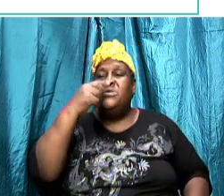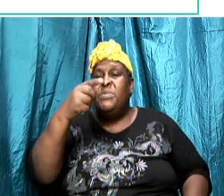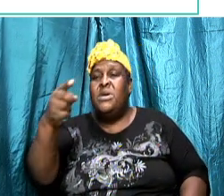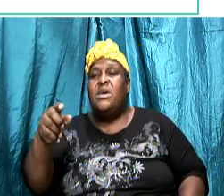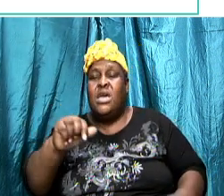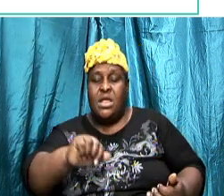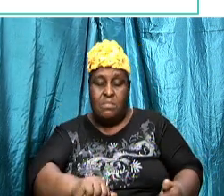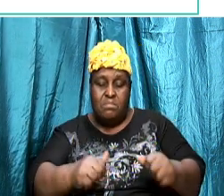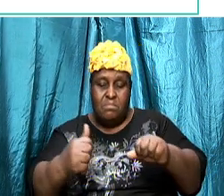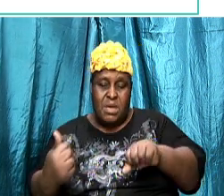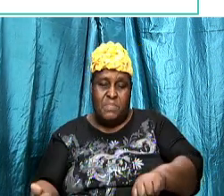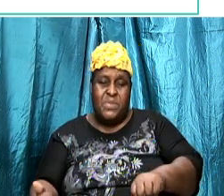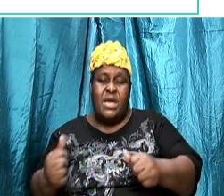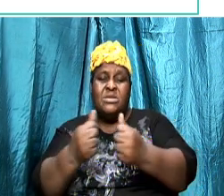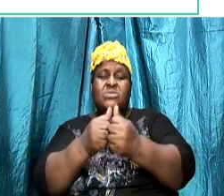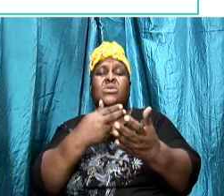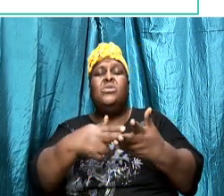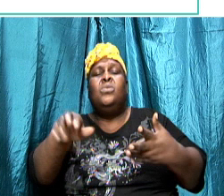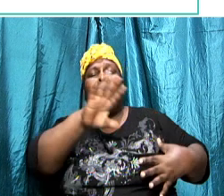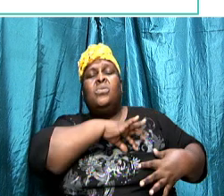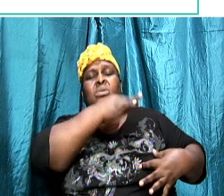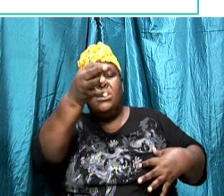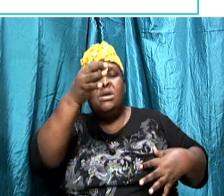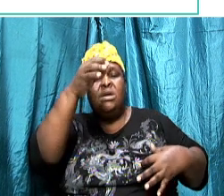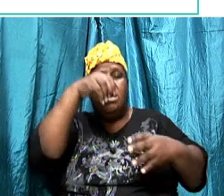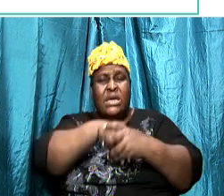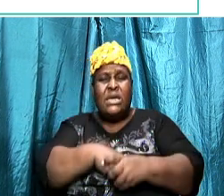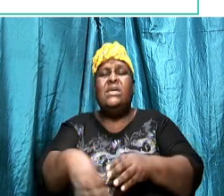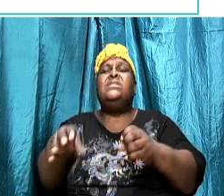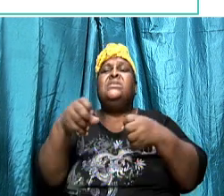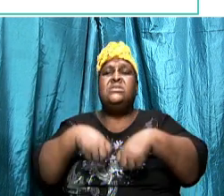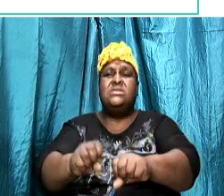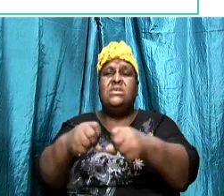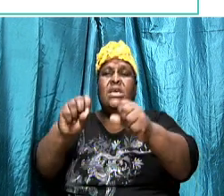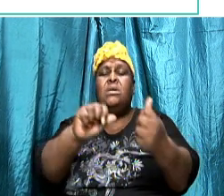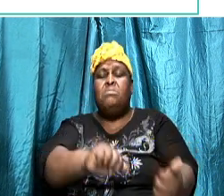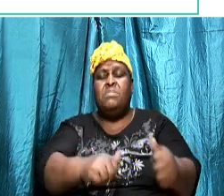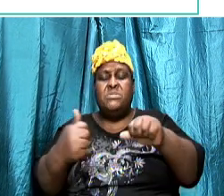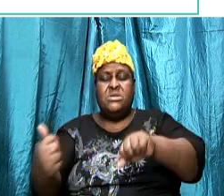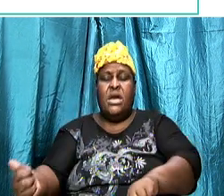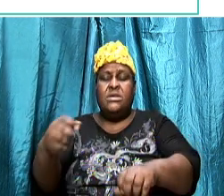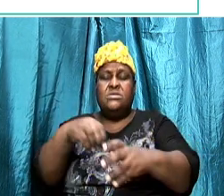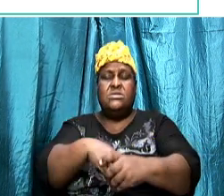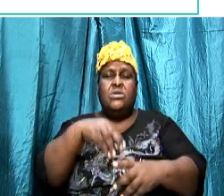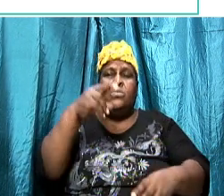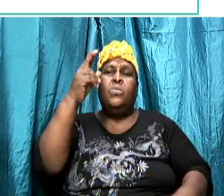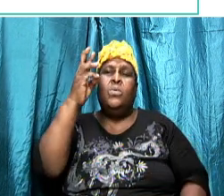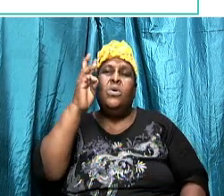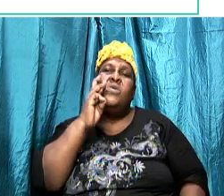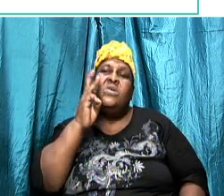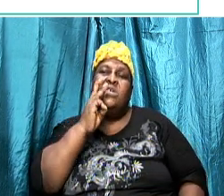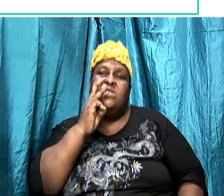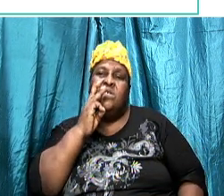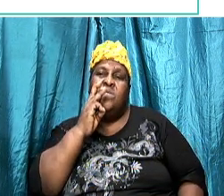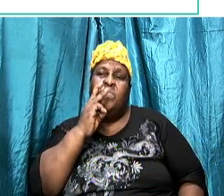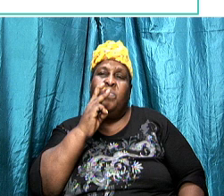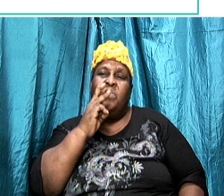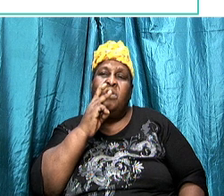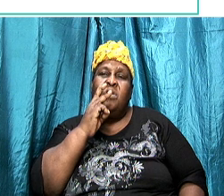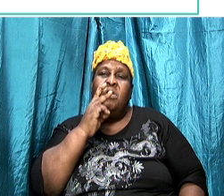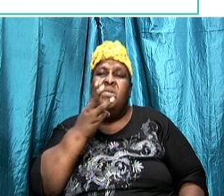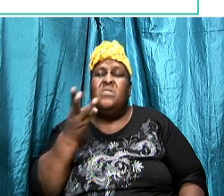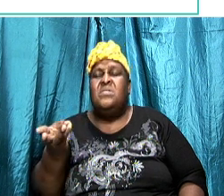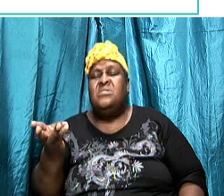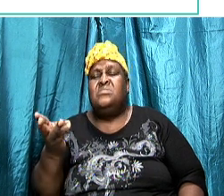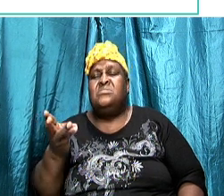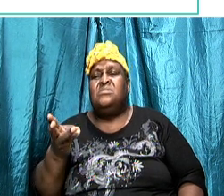being baptized with the Holy Ghost. In the sea, we're talking about being baptized in water. These were the types and the